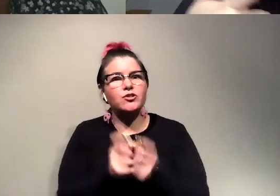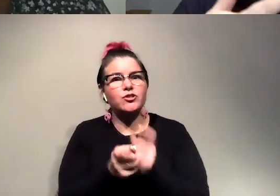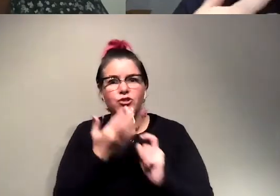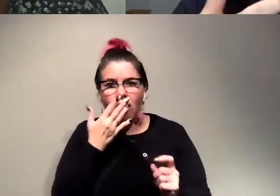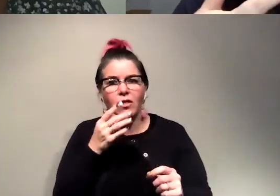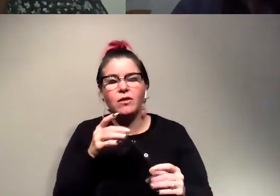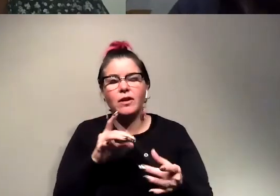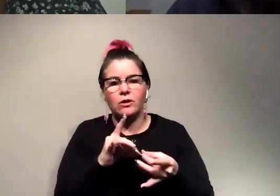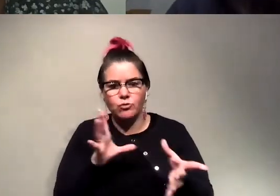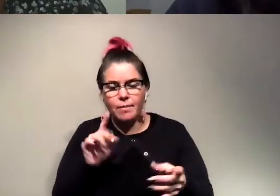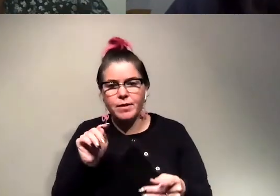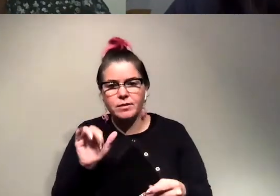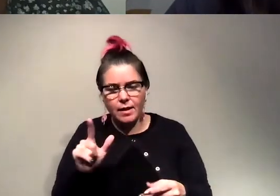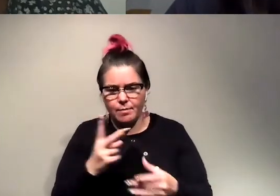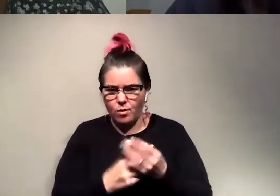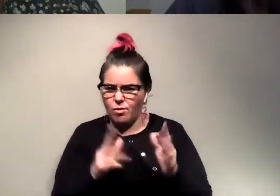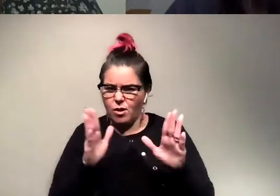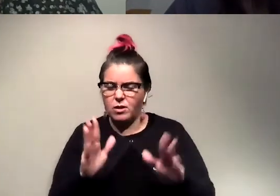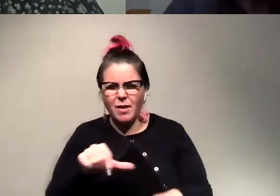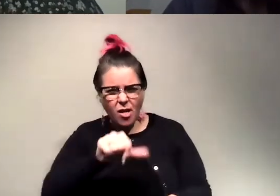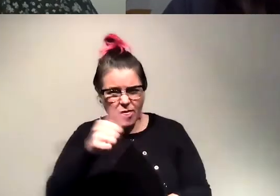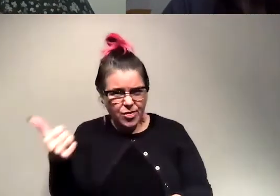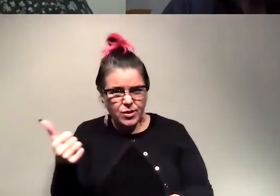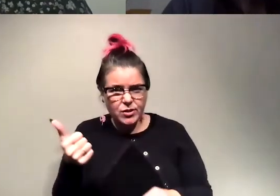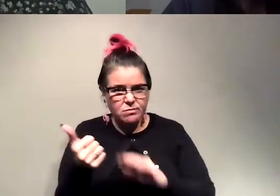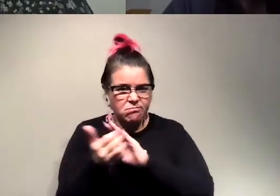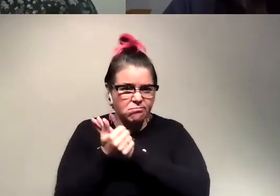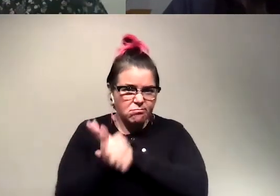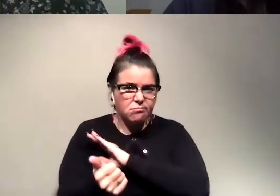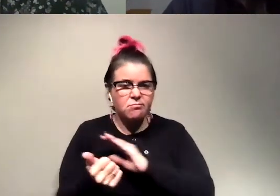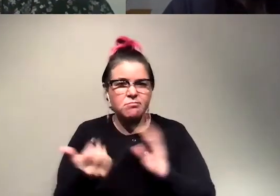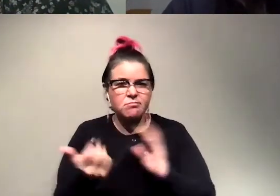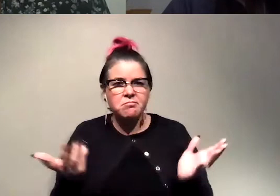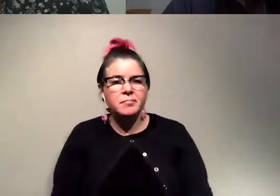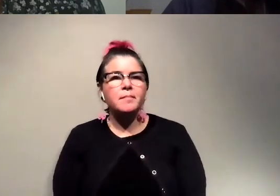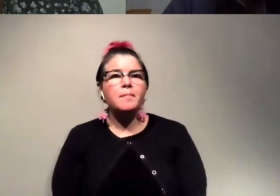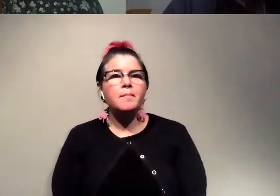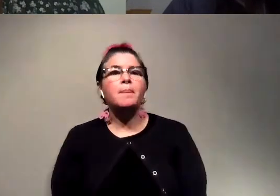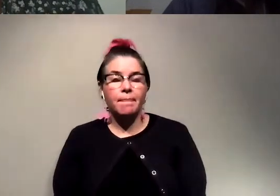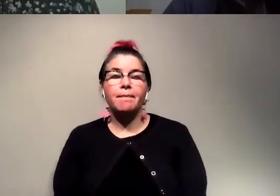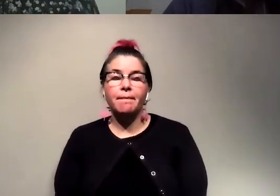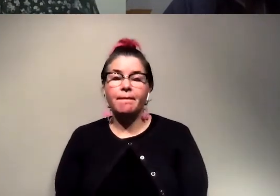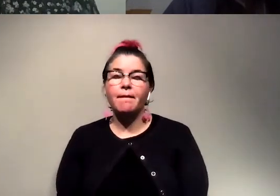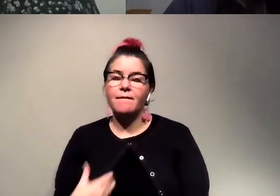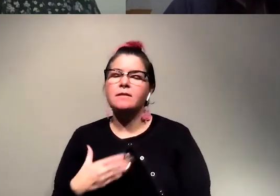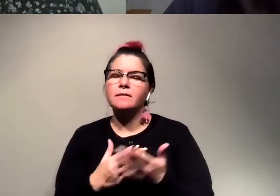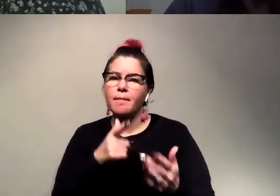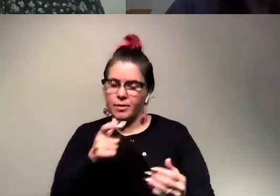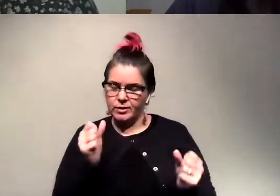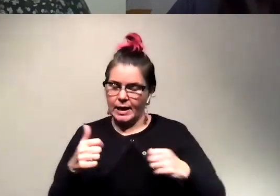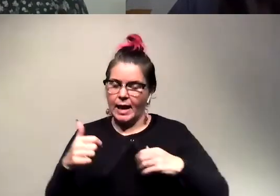tails. Those are both awesome. Is there anything else that we haven't talked about? Yeah, so there are some lizards that can walk on